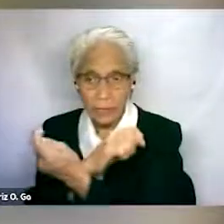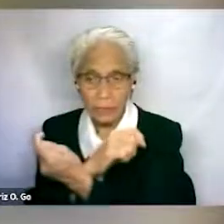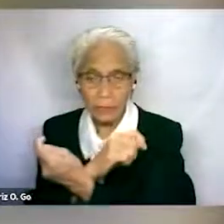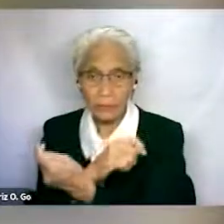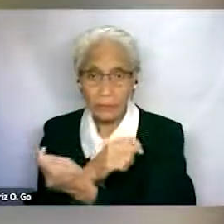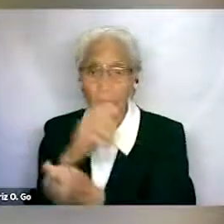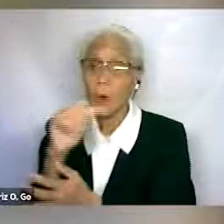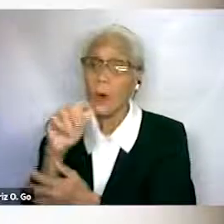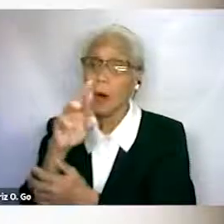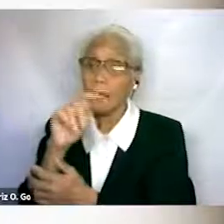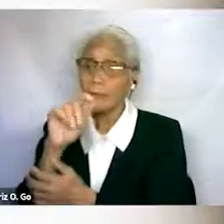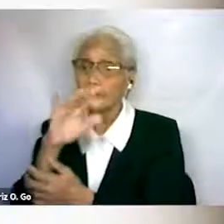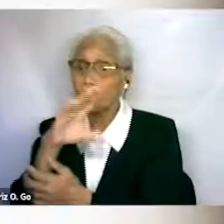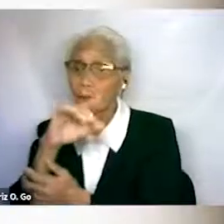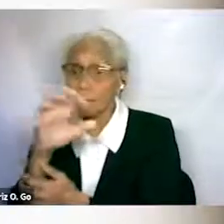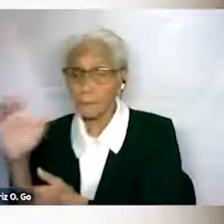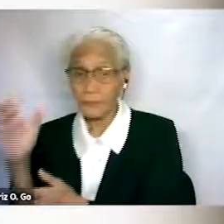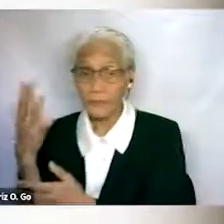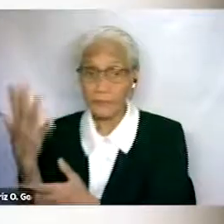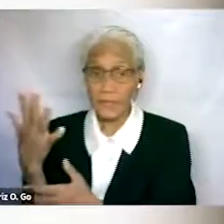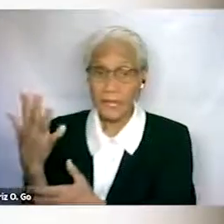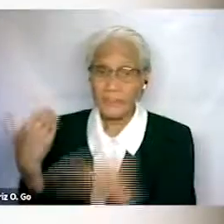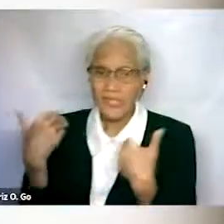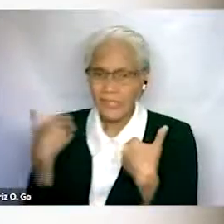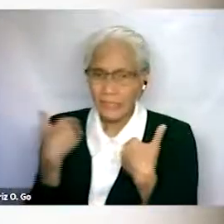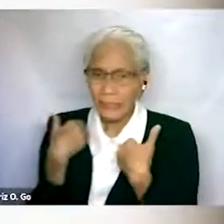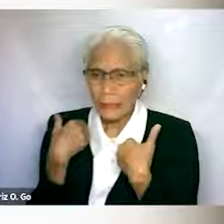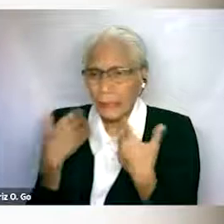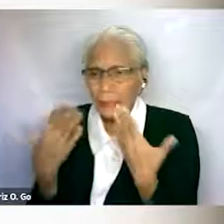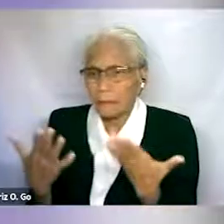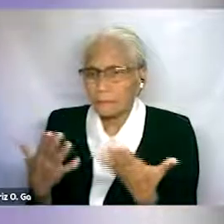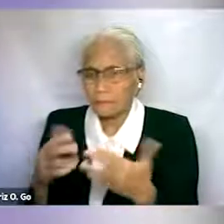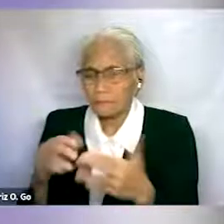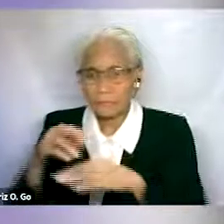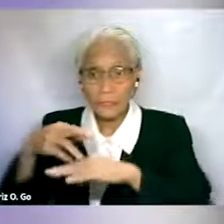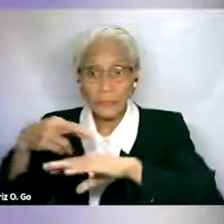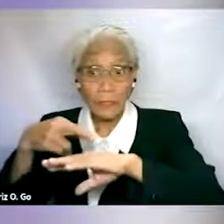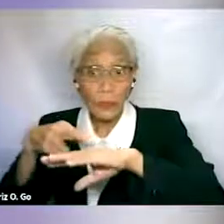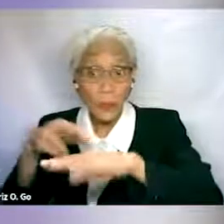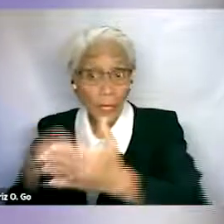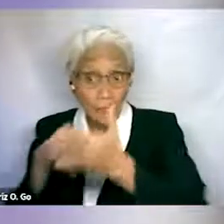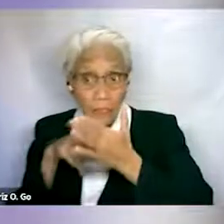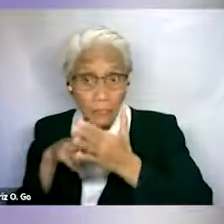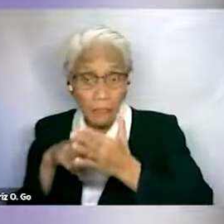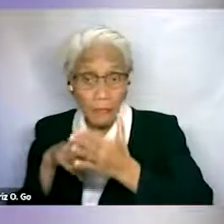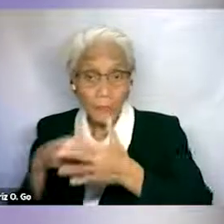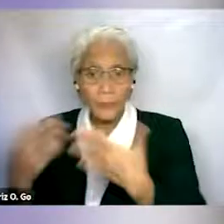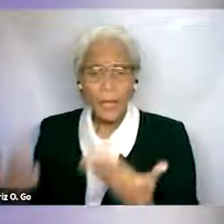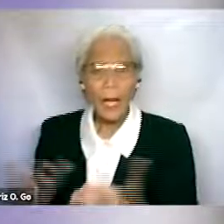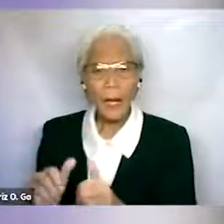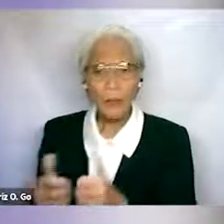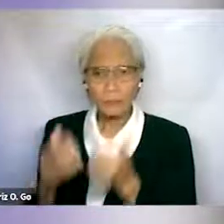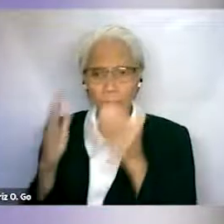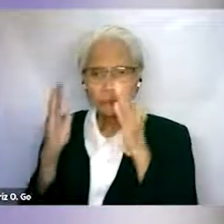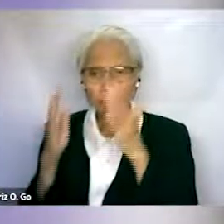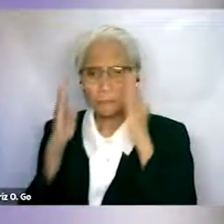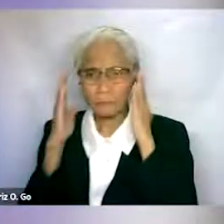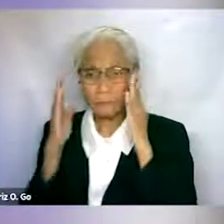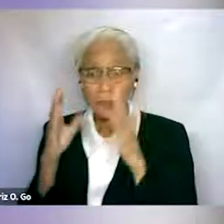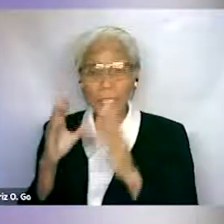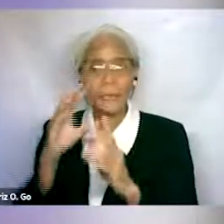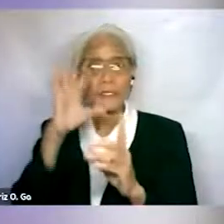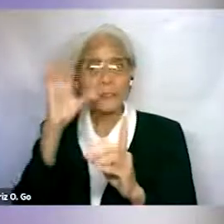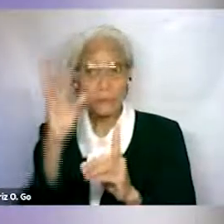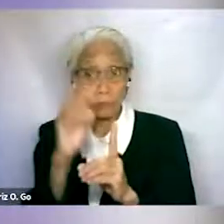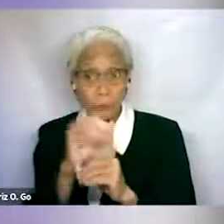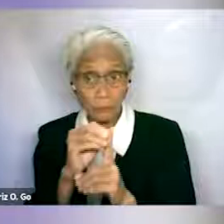addressing these particular issues. So again, as I said, it's intersectional. So this is just a summary of where I see the